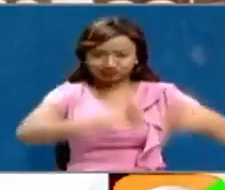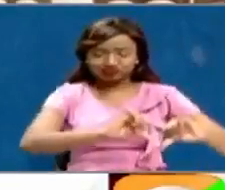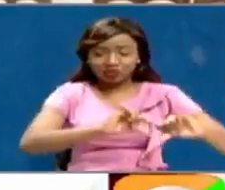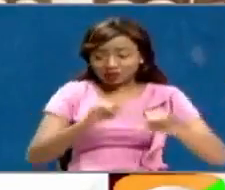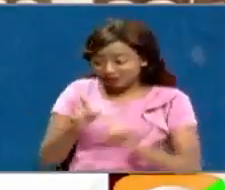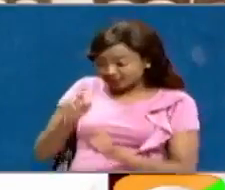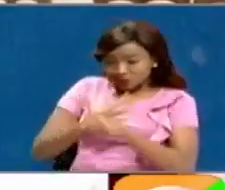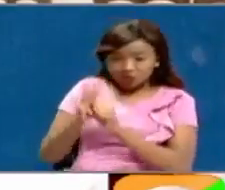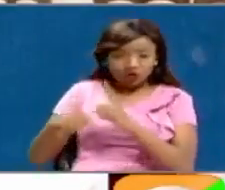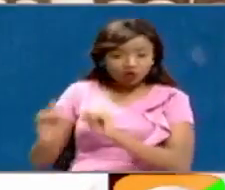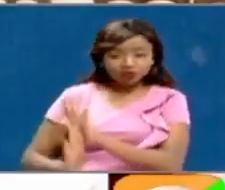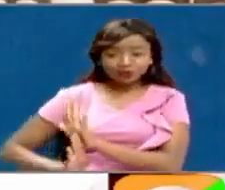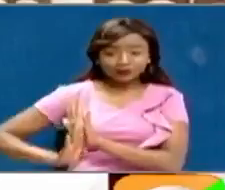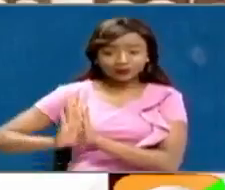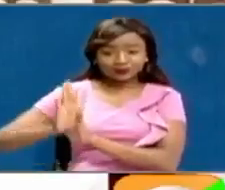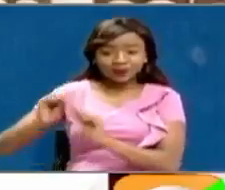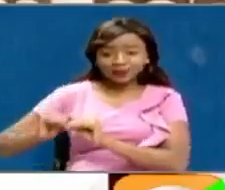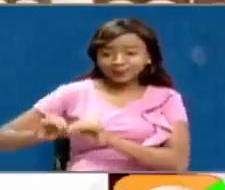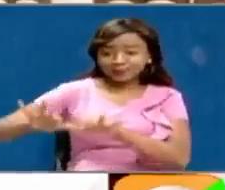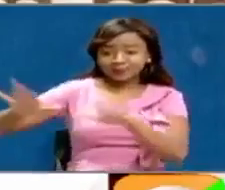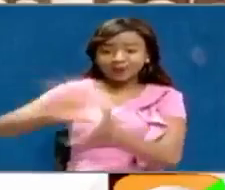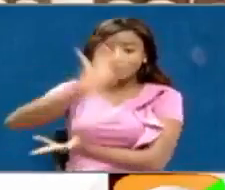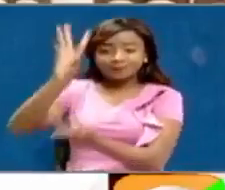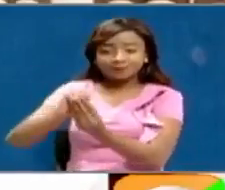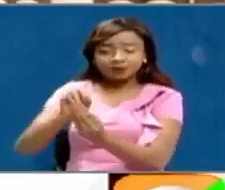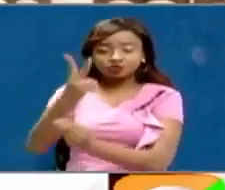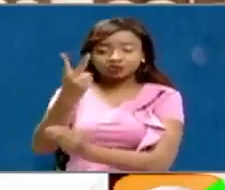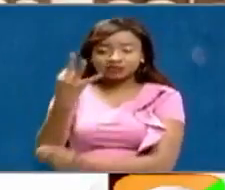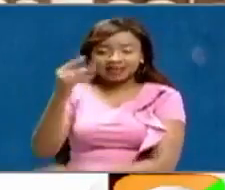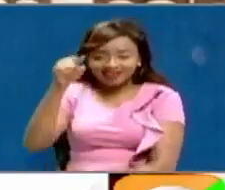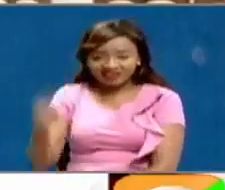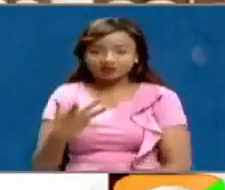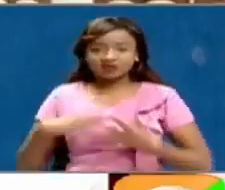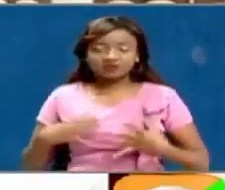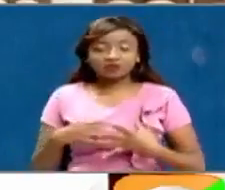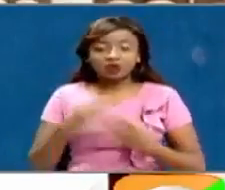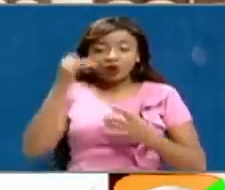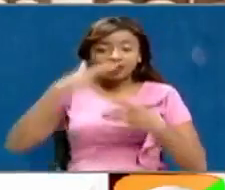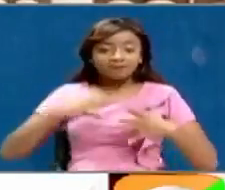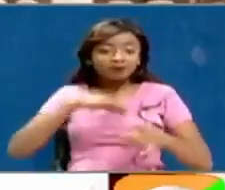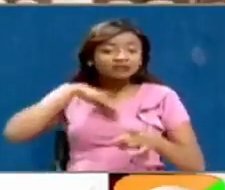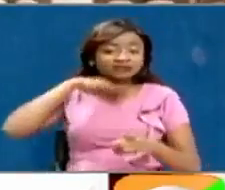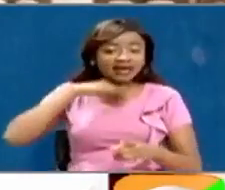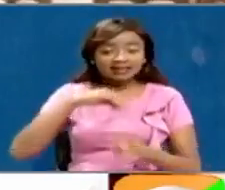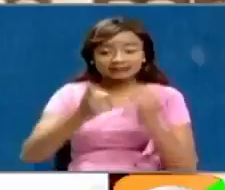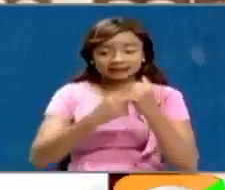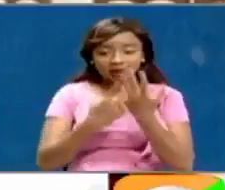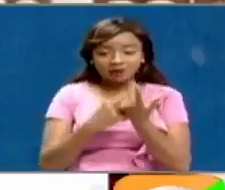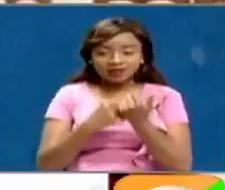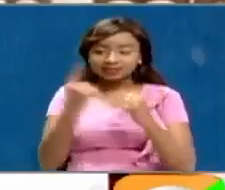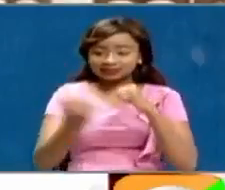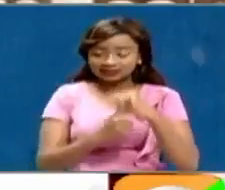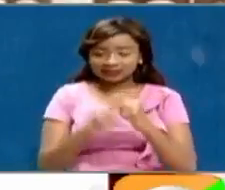COVID-19 caseload continues to rise, crossing the 23,000 mark today. Now, 6 patients died over the last 24